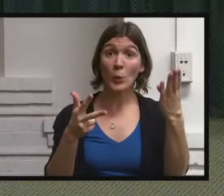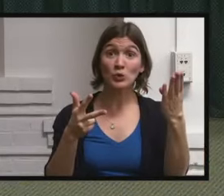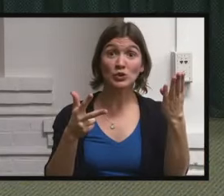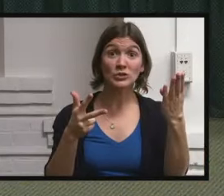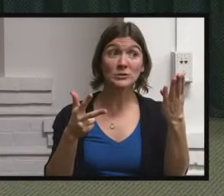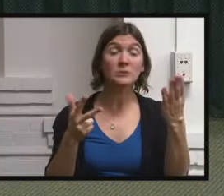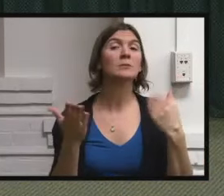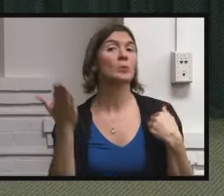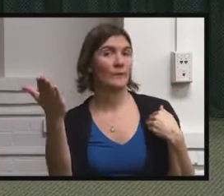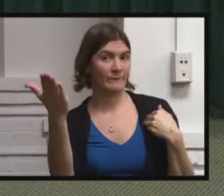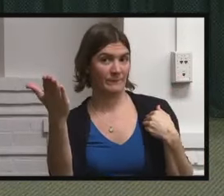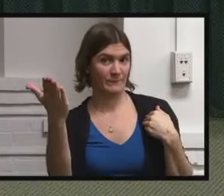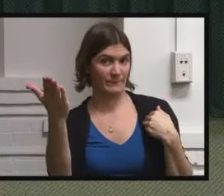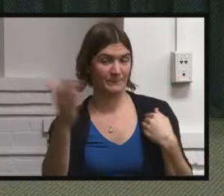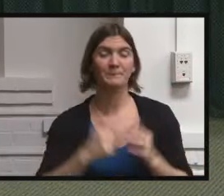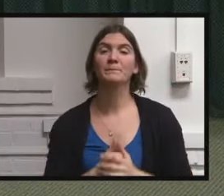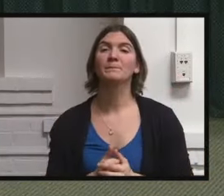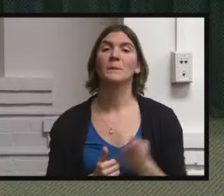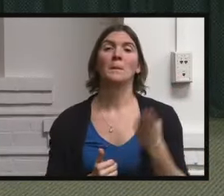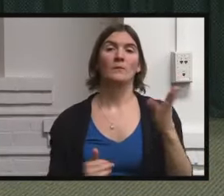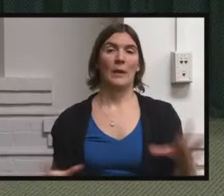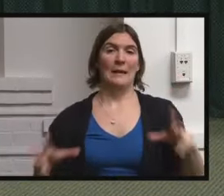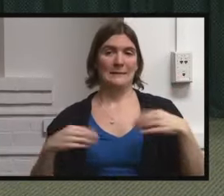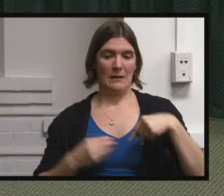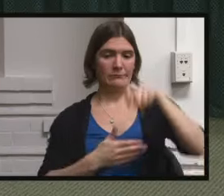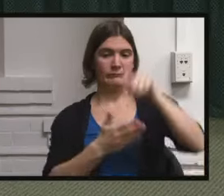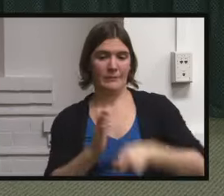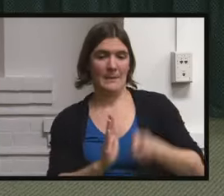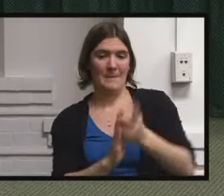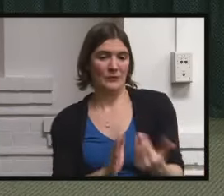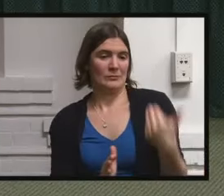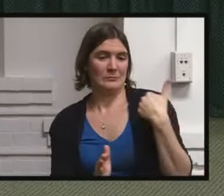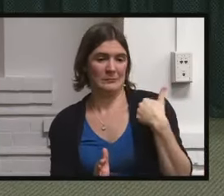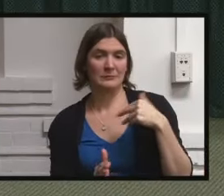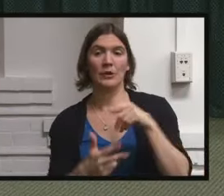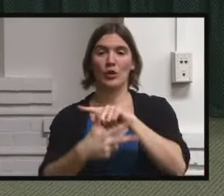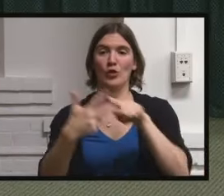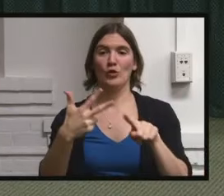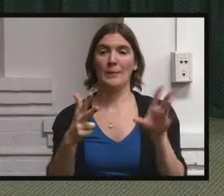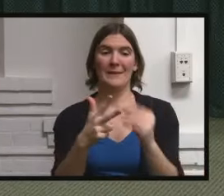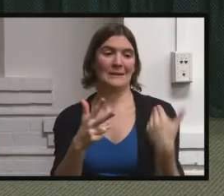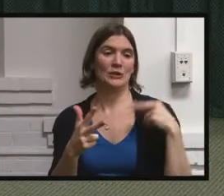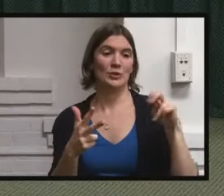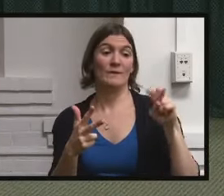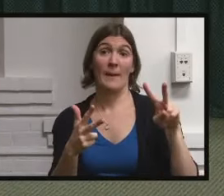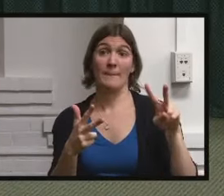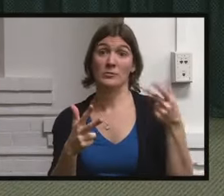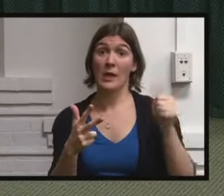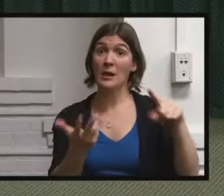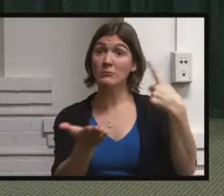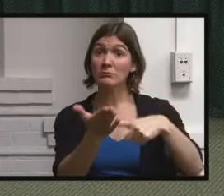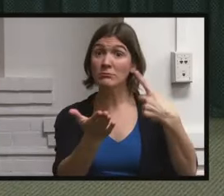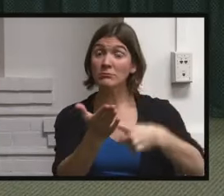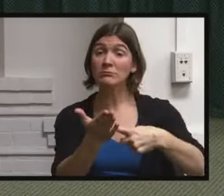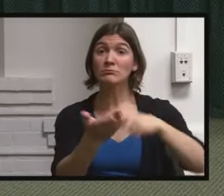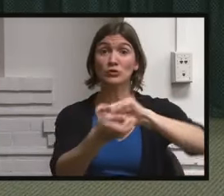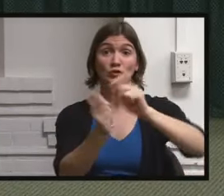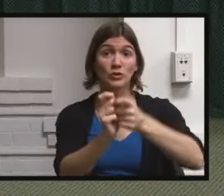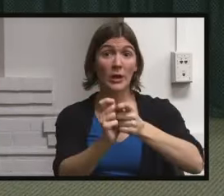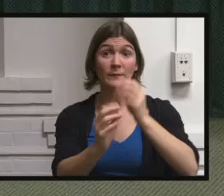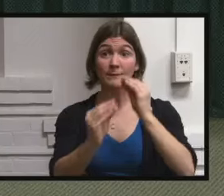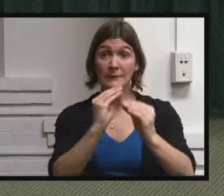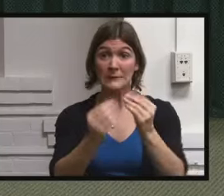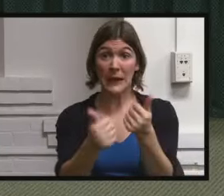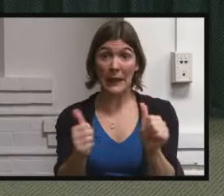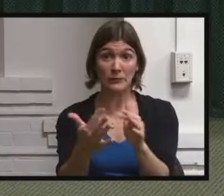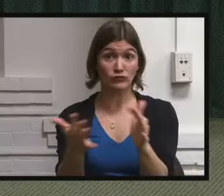minutes? So moved. Yep. We have a motion to approve minutes from those three dates. Is there any discussion or changes from anybody